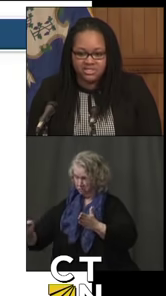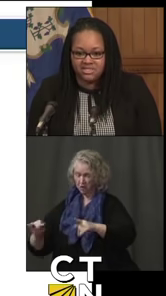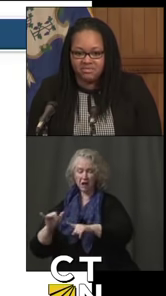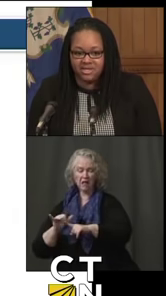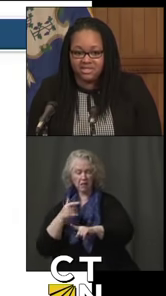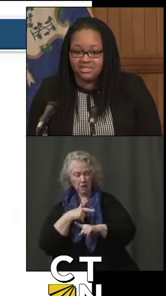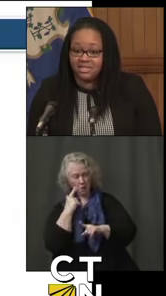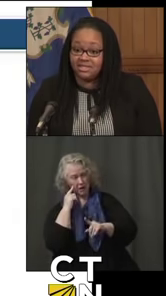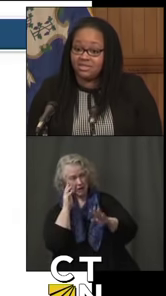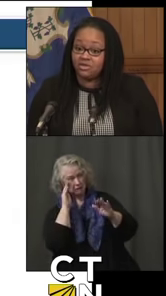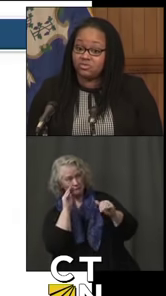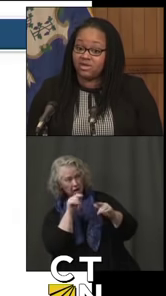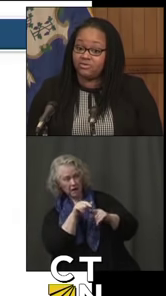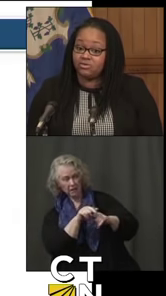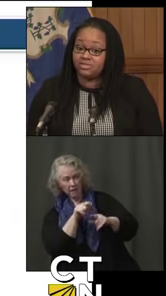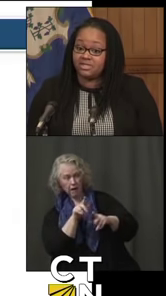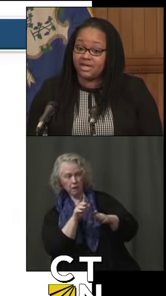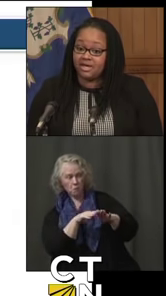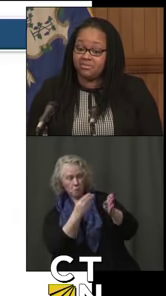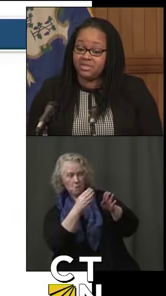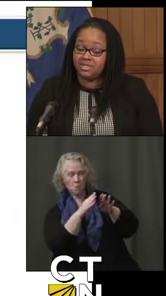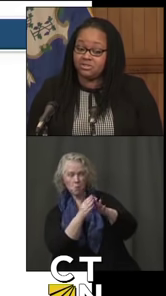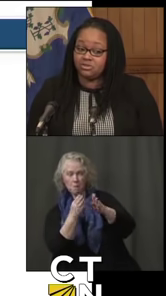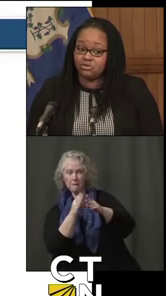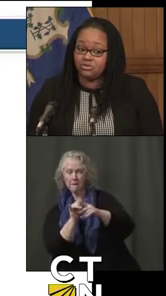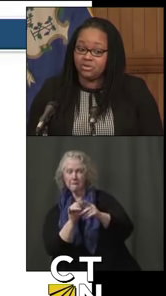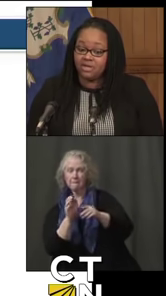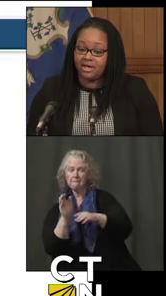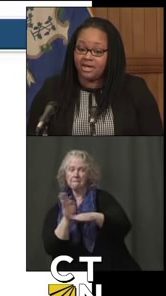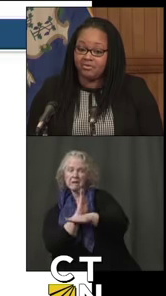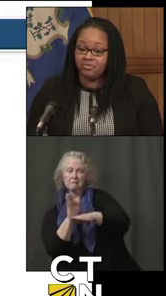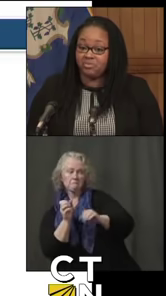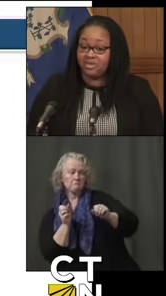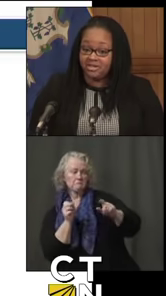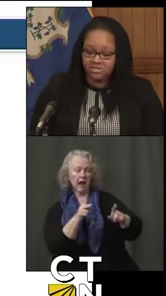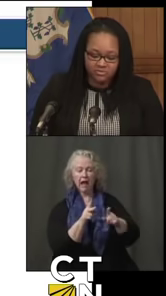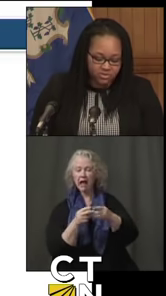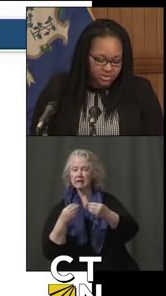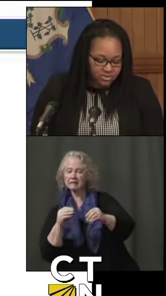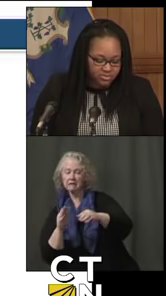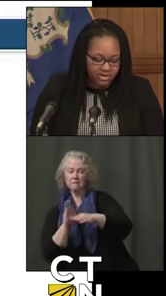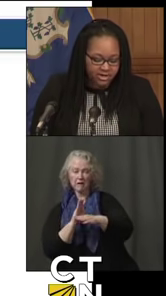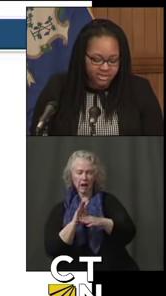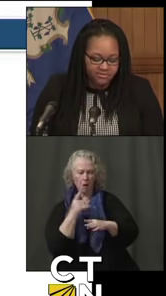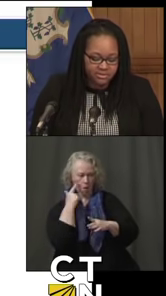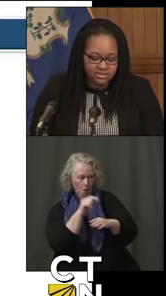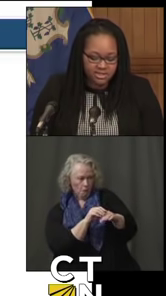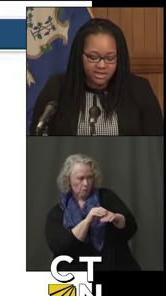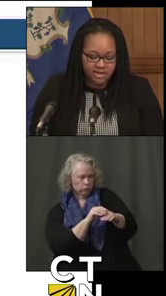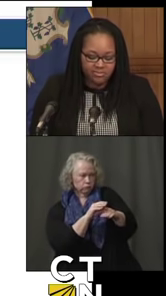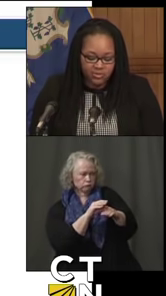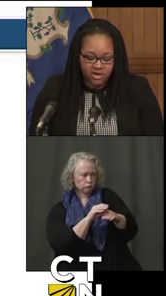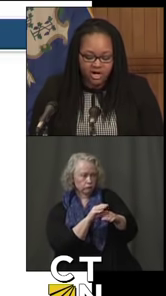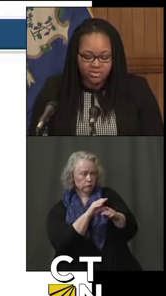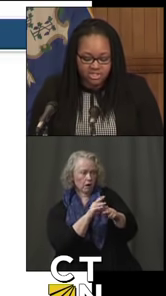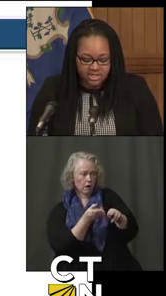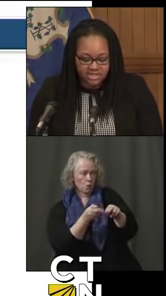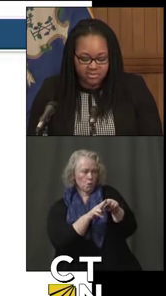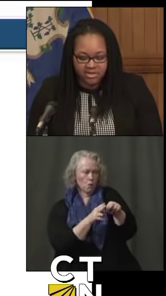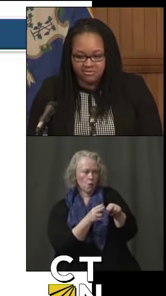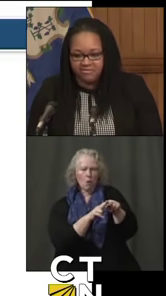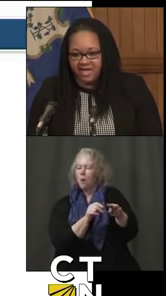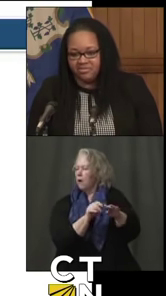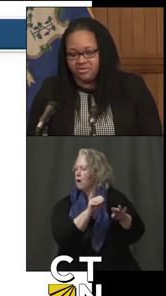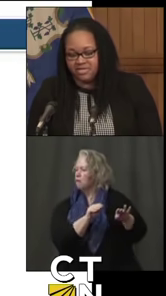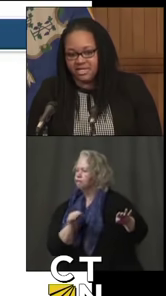do anticipate seeing those revenues begin to replenish, if you will, to prior levels, but we are projecting